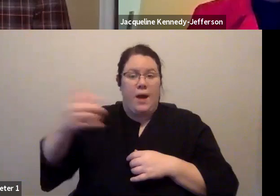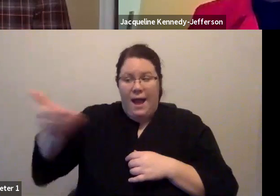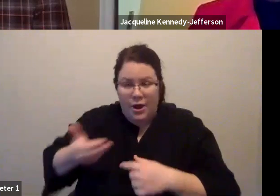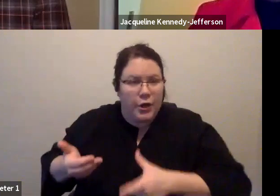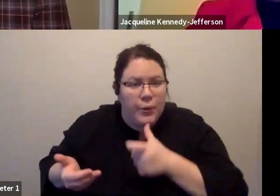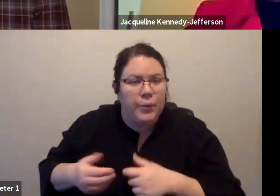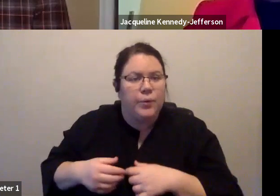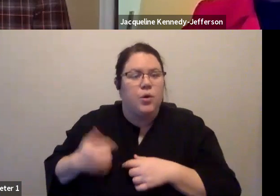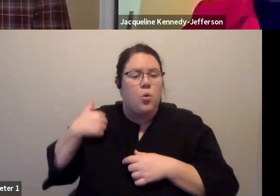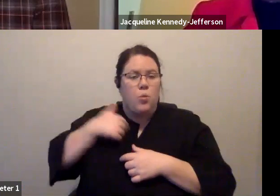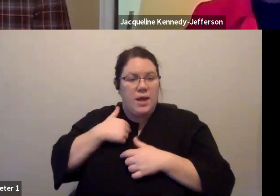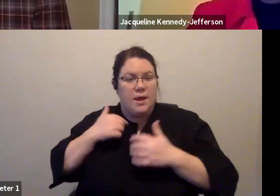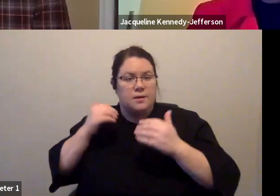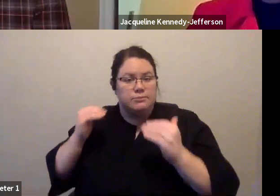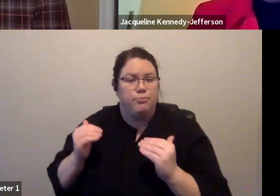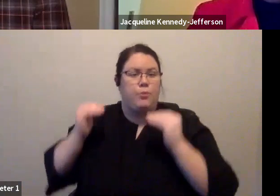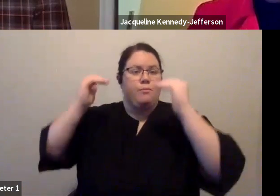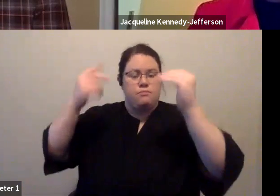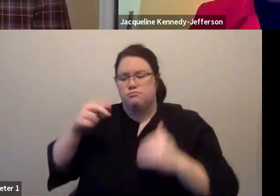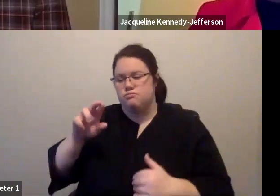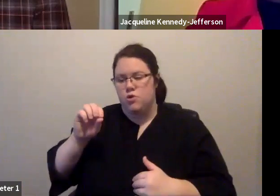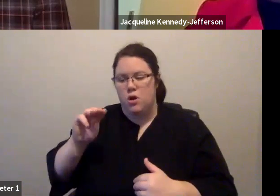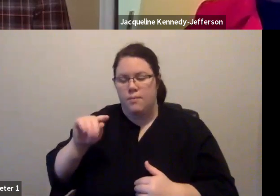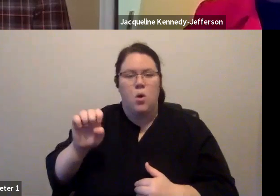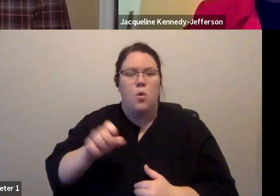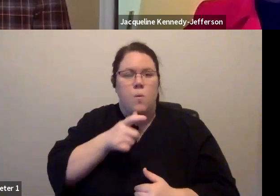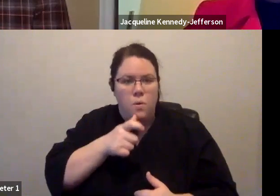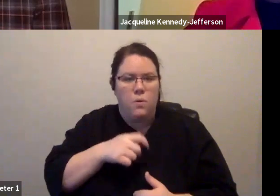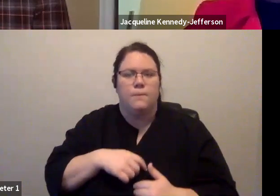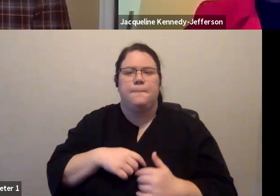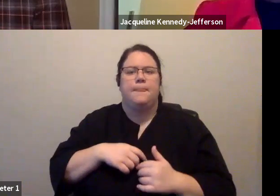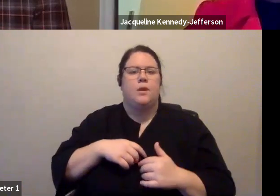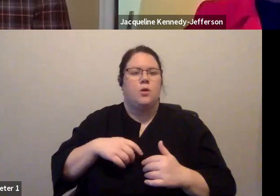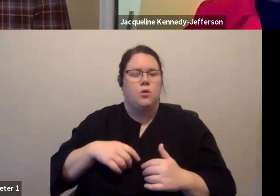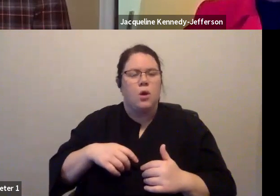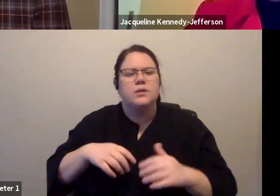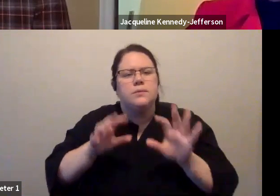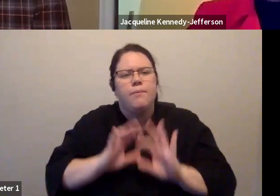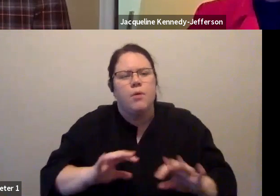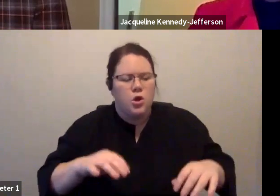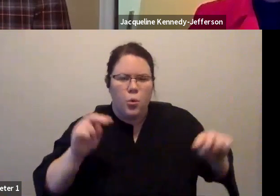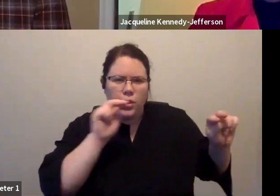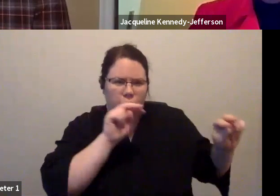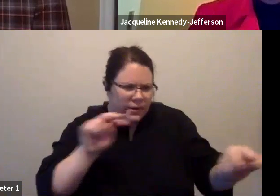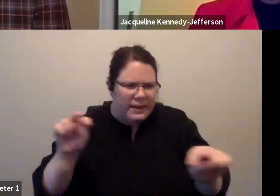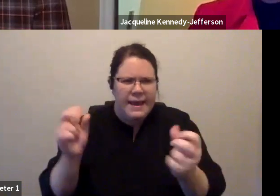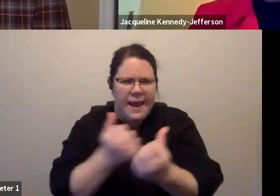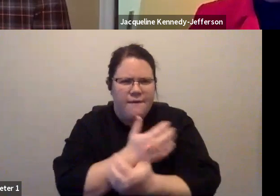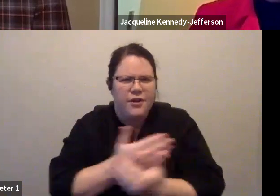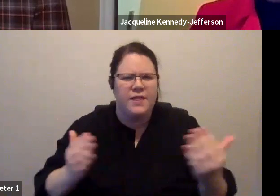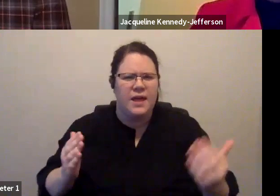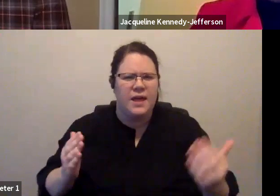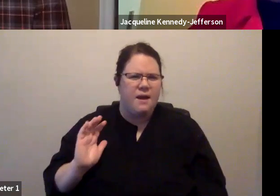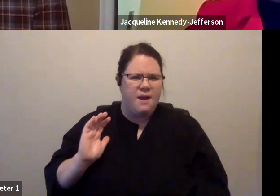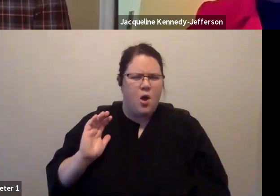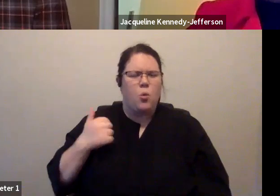are we promoting. We're looking at our succession plans. We're looking at our organizational talent reviews. So we're looking at all of these to see where the bias creeps